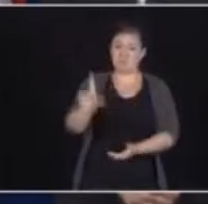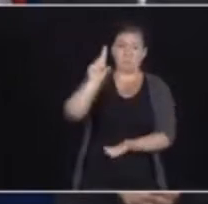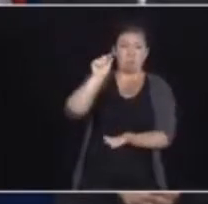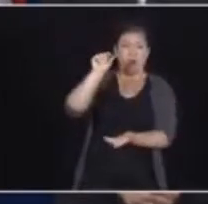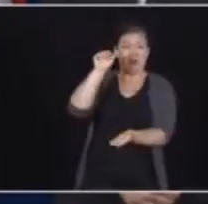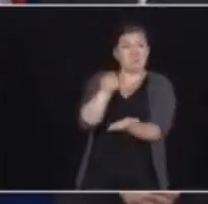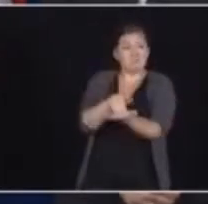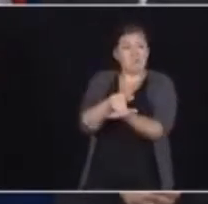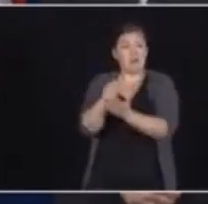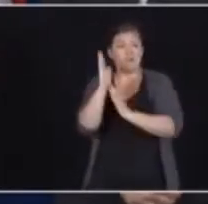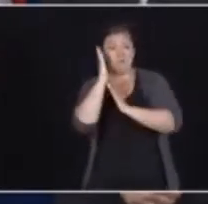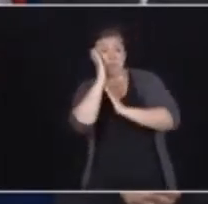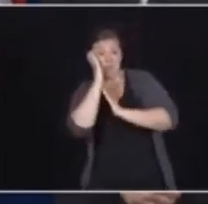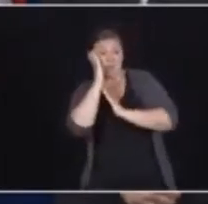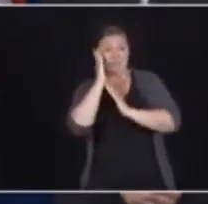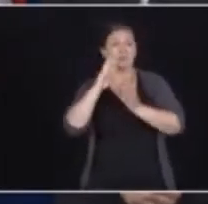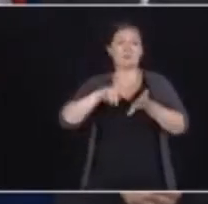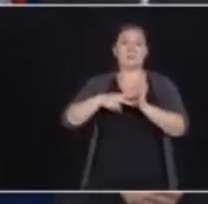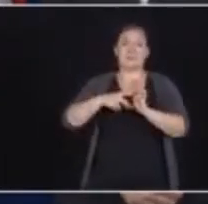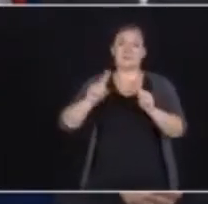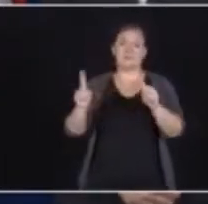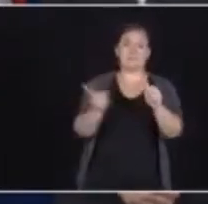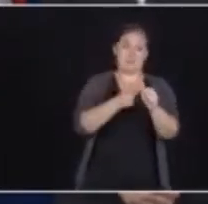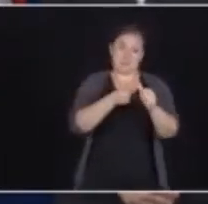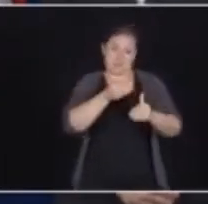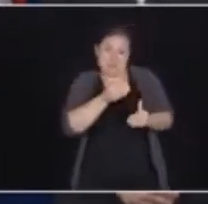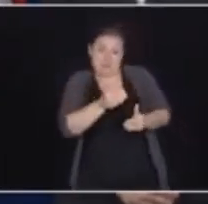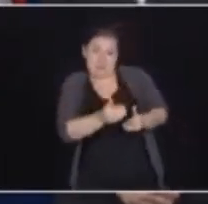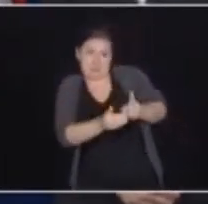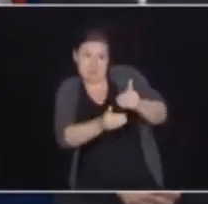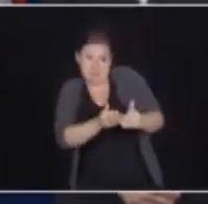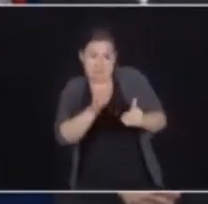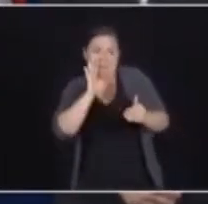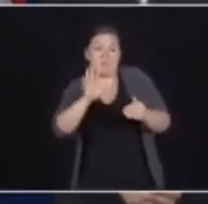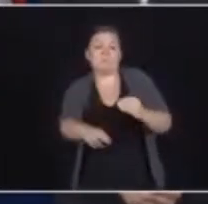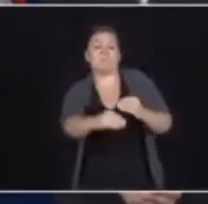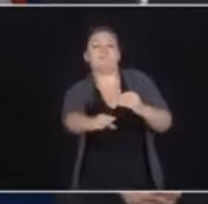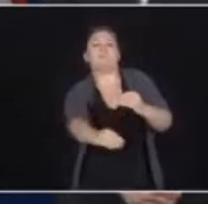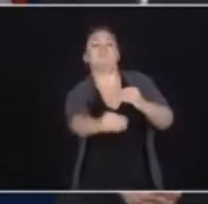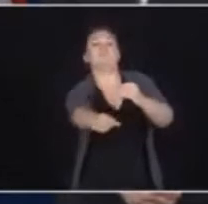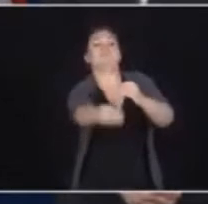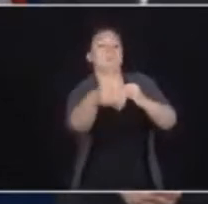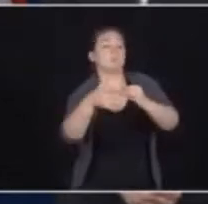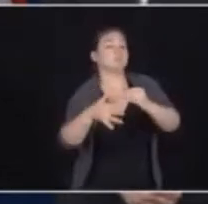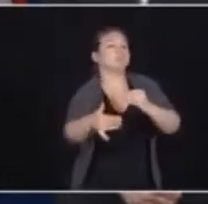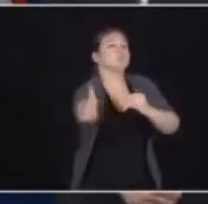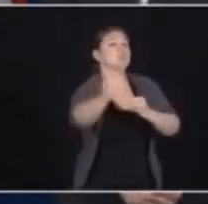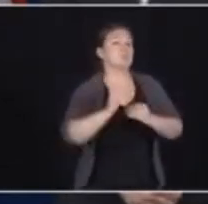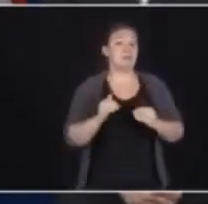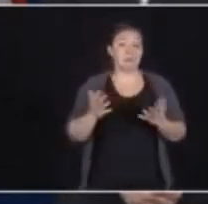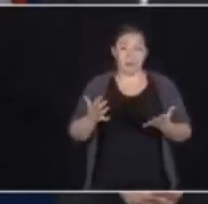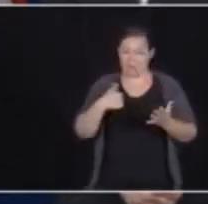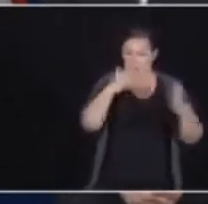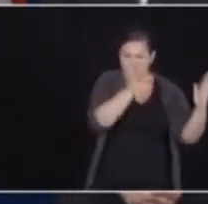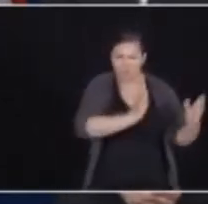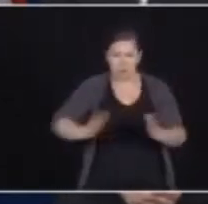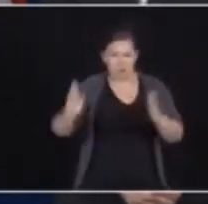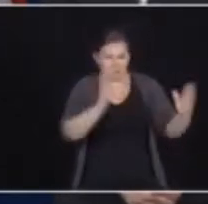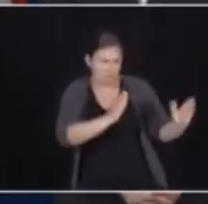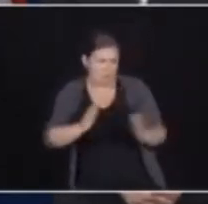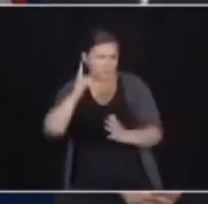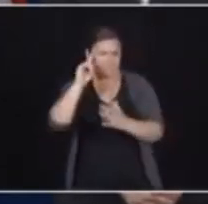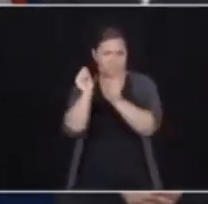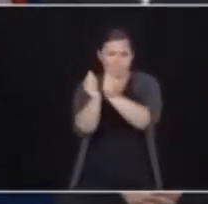number of new initiatives we'll be putting forward to meet our target. And we will continue to plan for more long-term